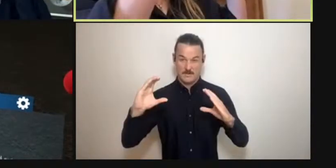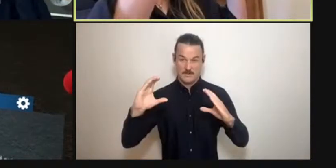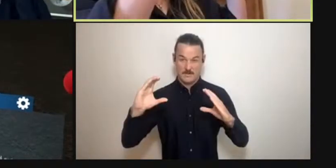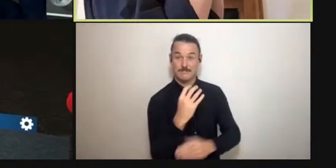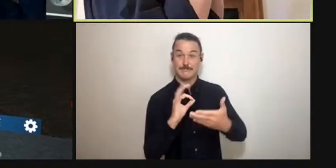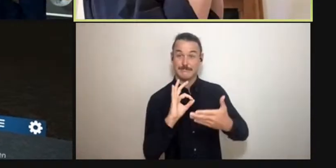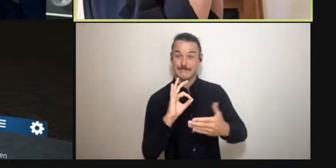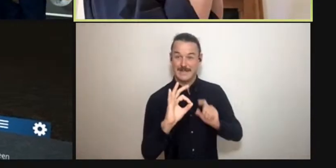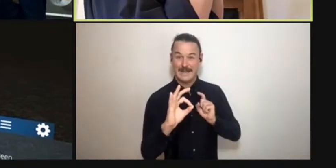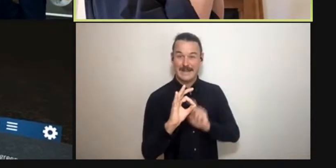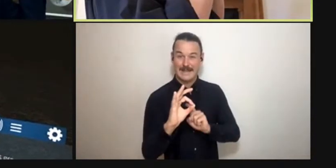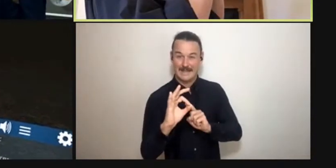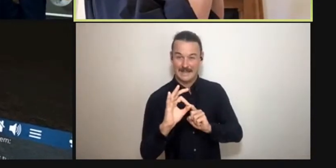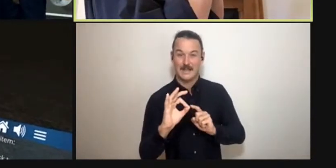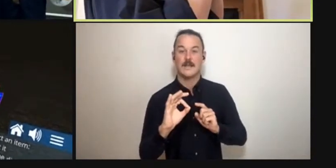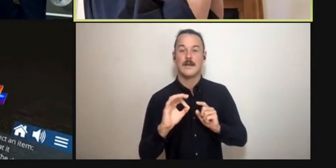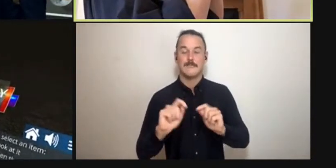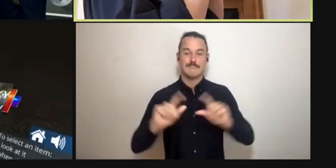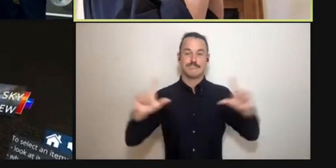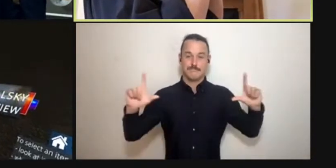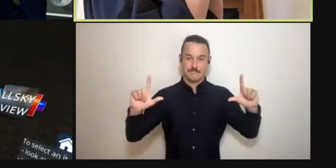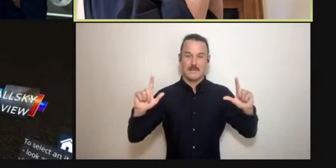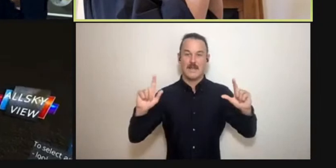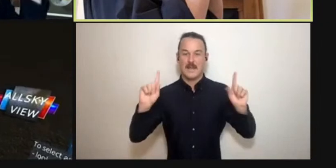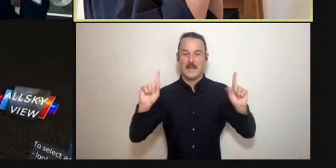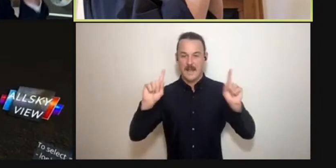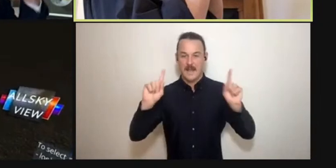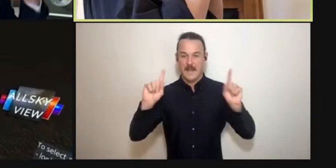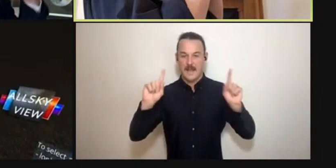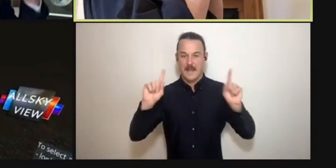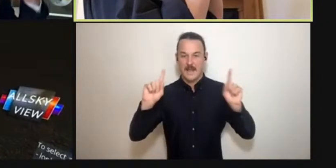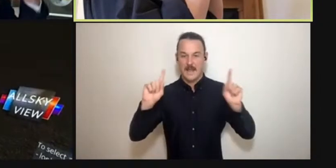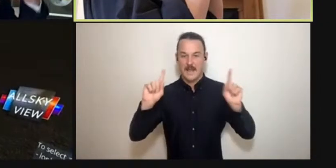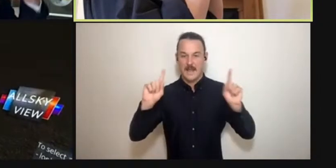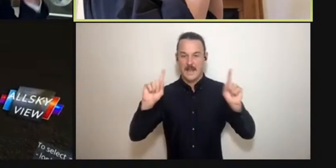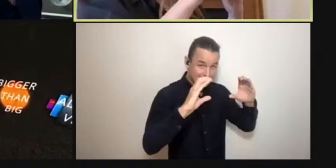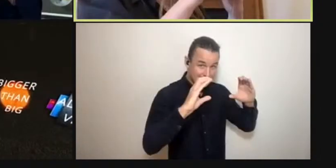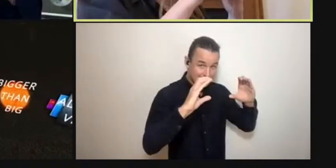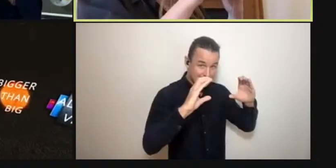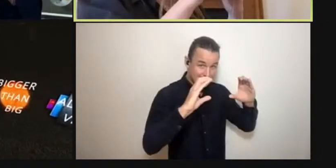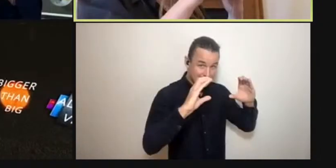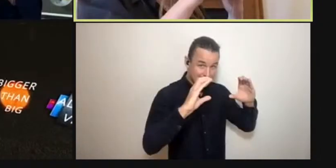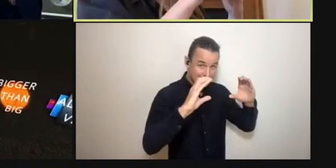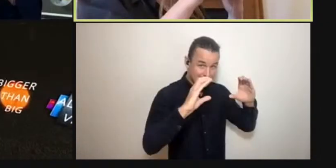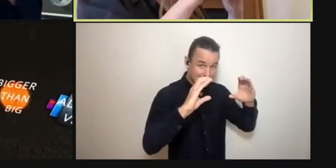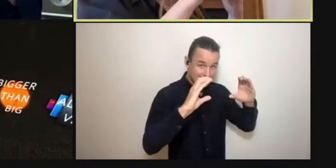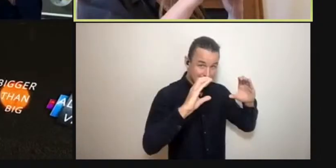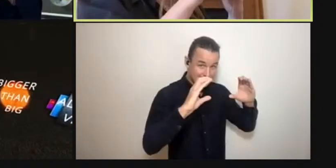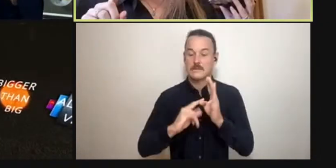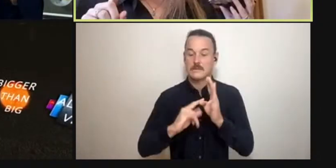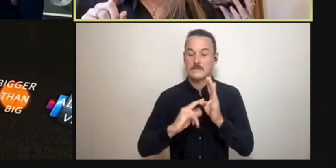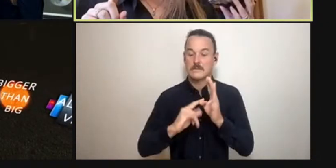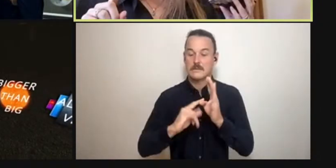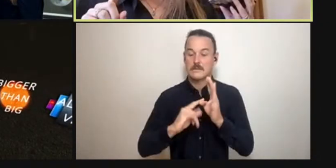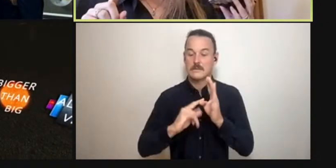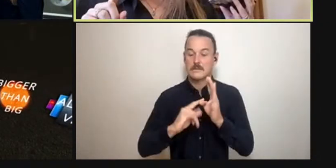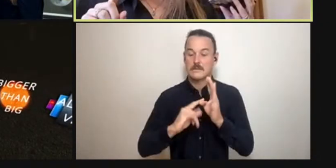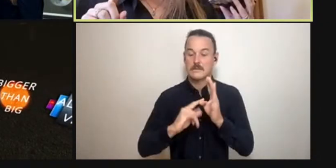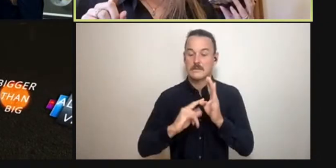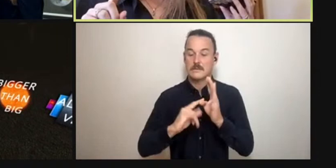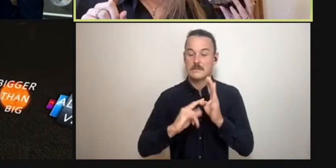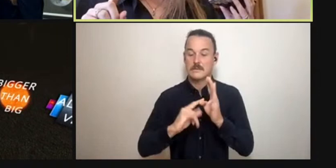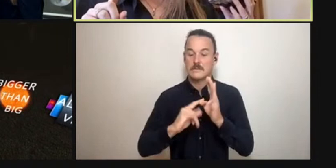over until your green circle is on top of solar system. Now, before we go into solar